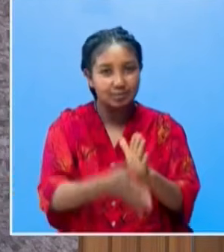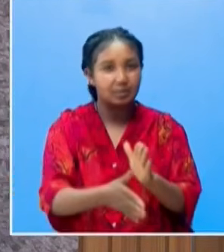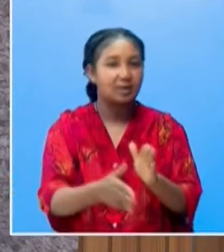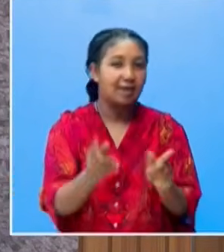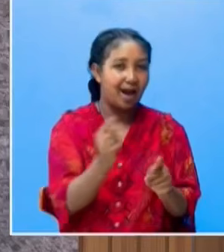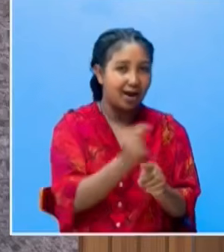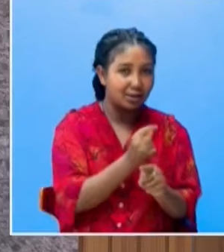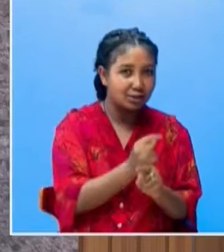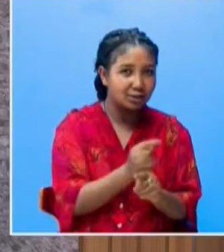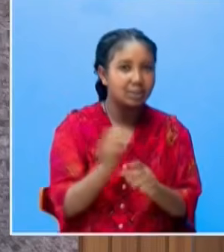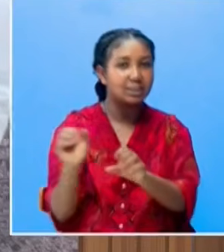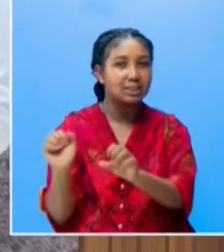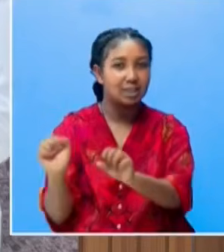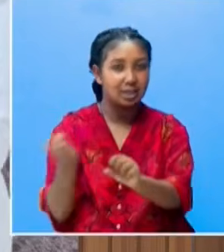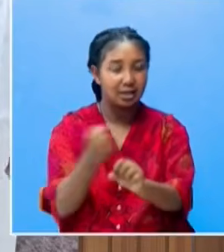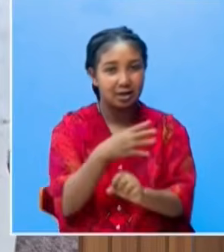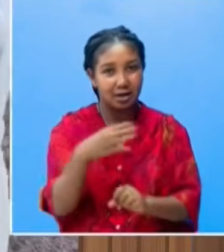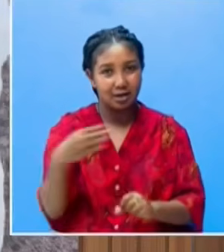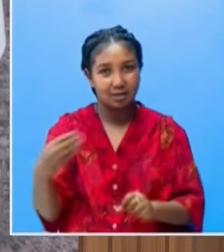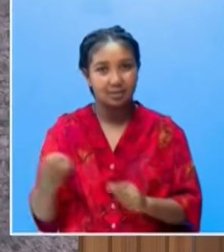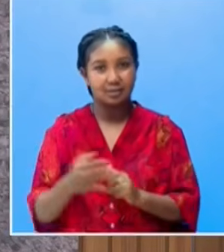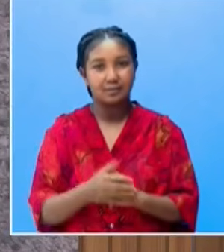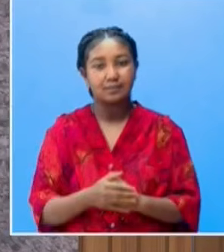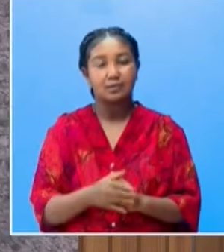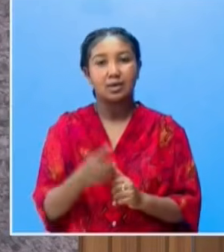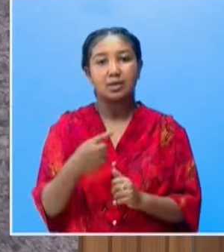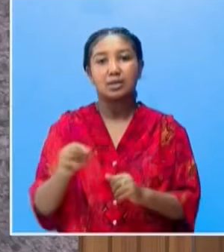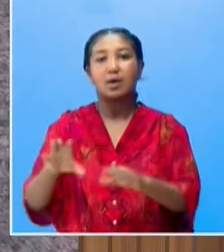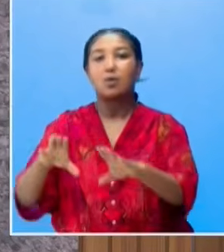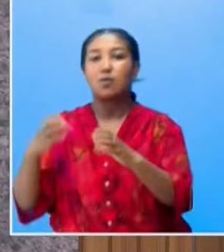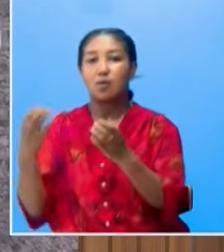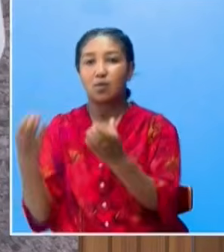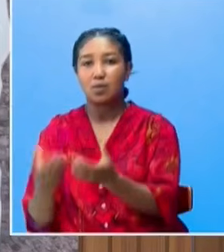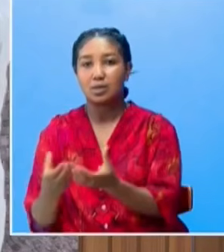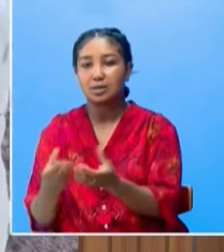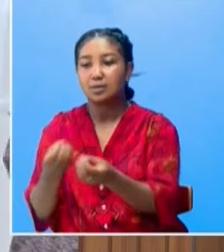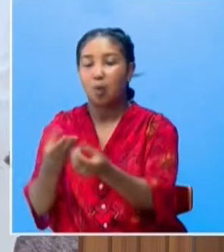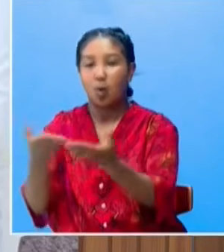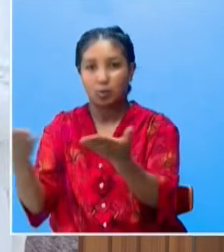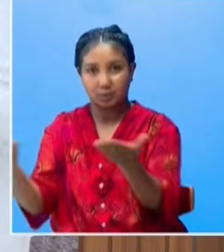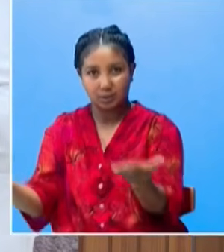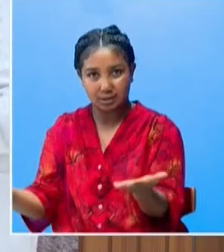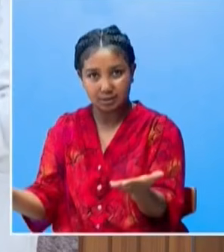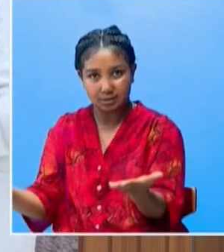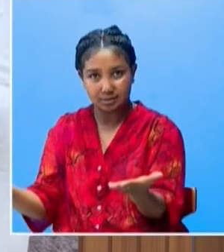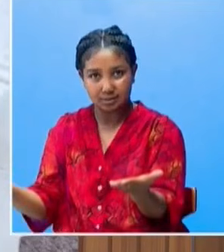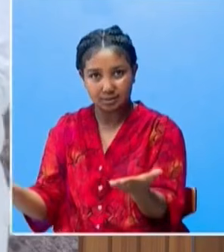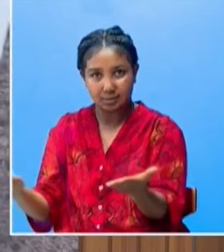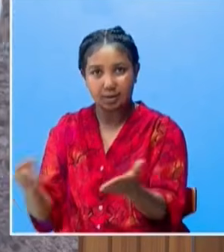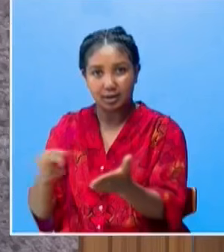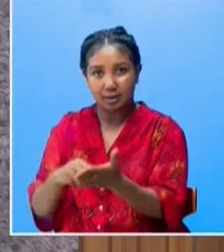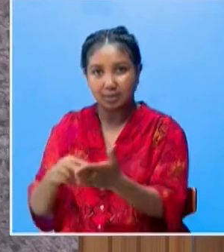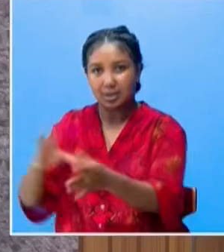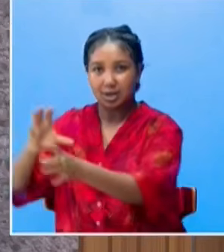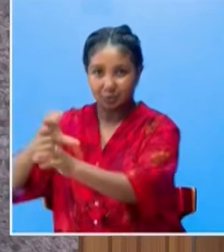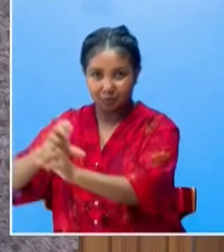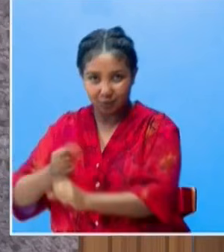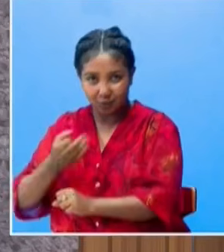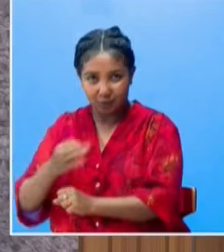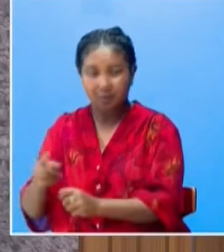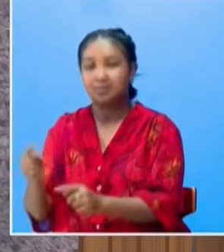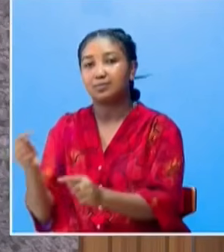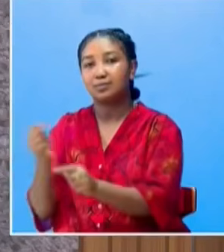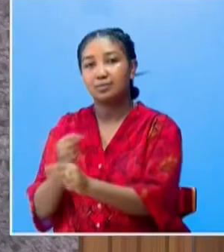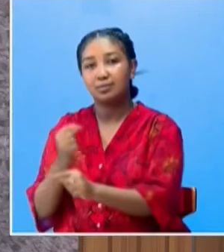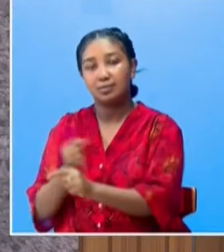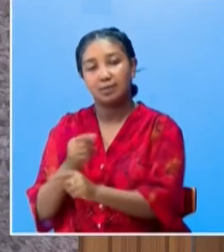action cleaning. And the room is the object that is the receiver of